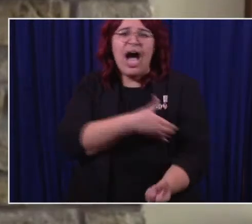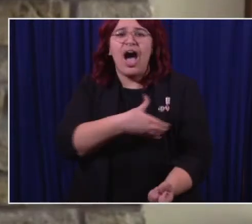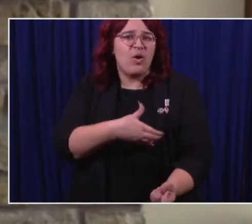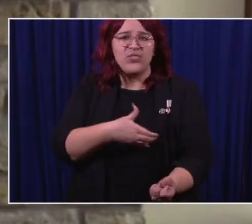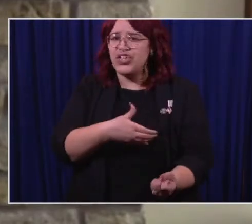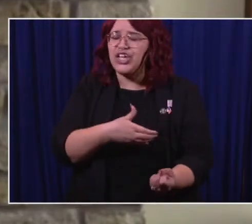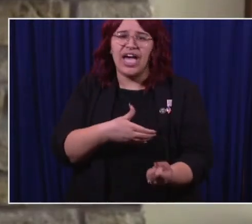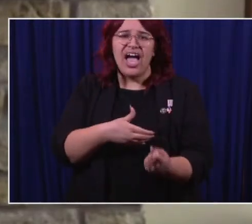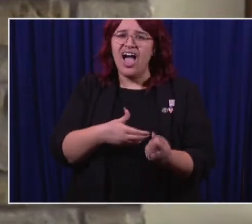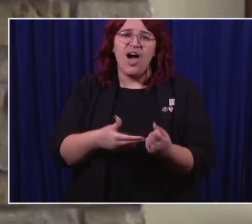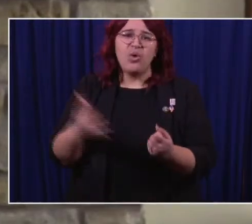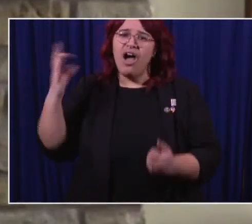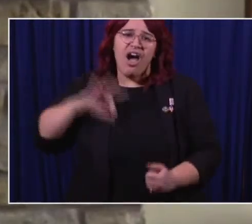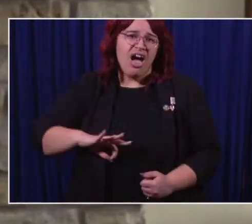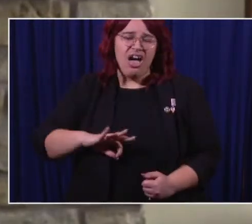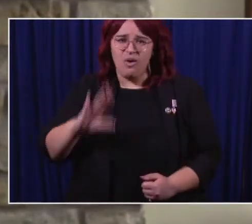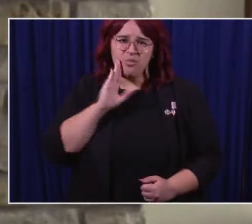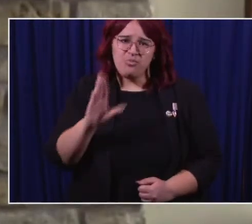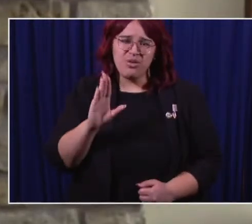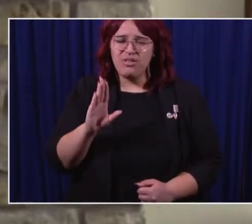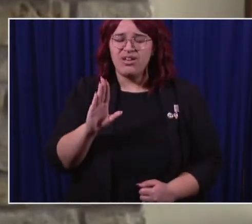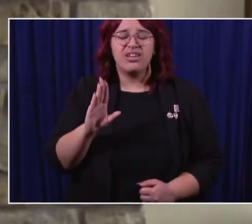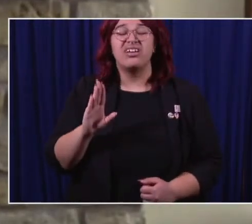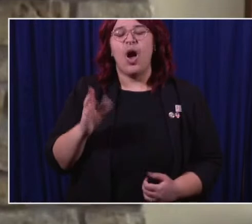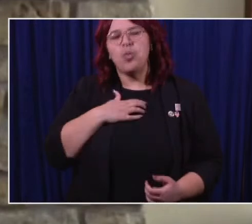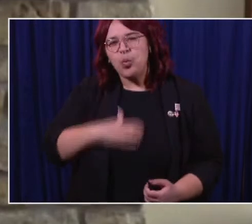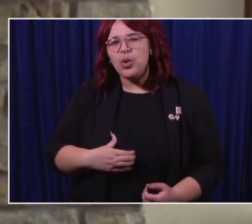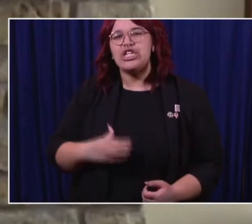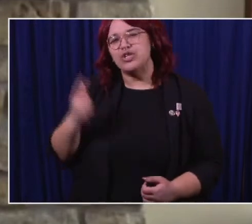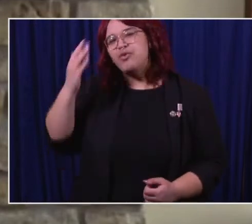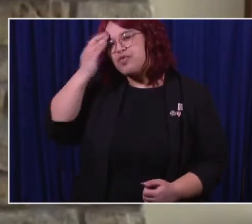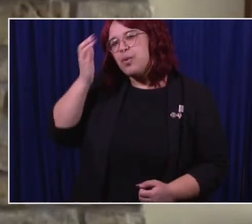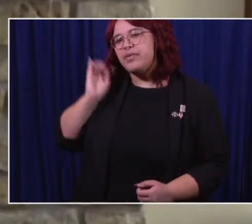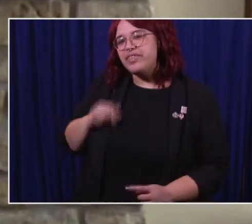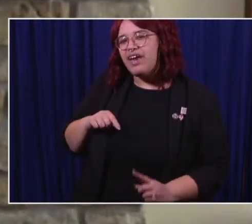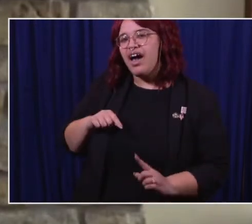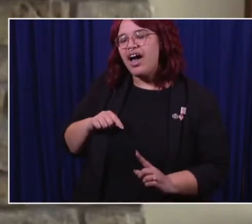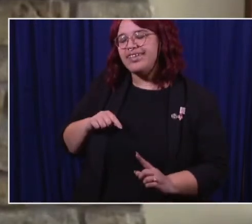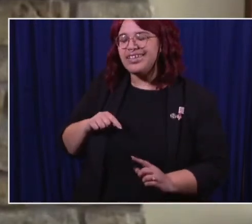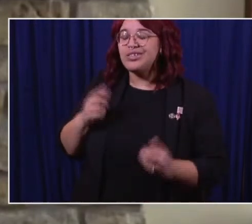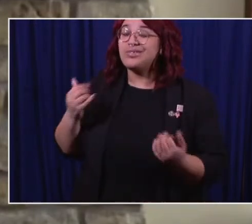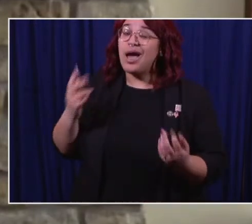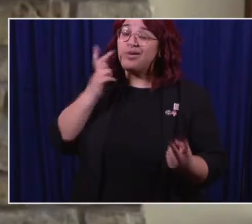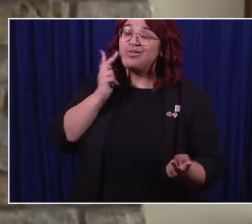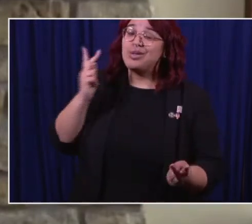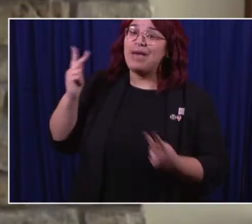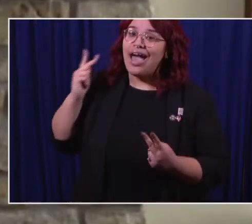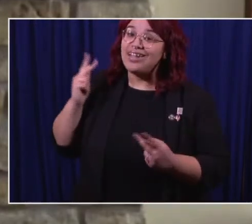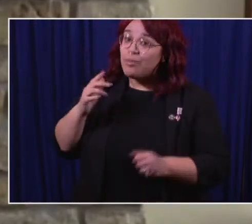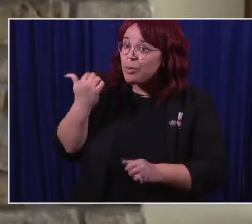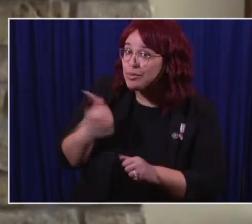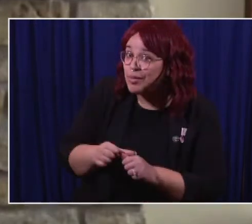we can look at a lot of things that we may have done differently. In hindsight is always great.